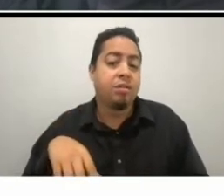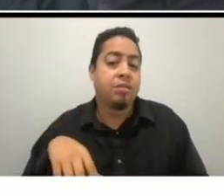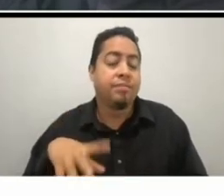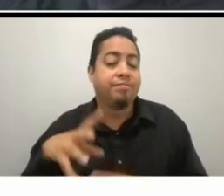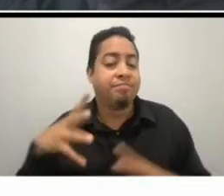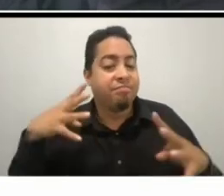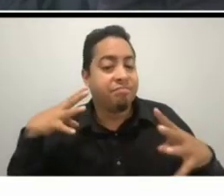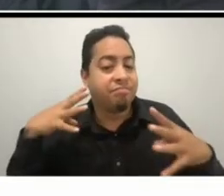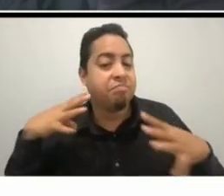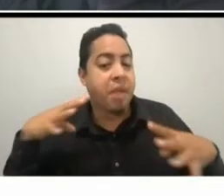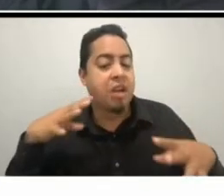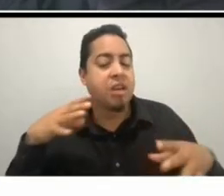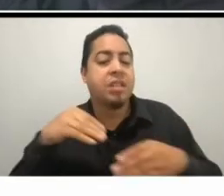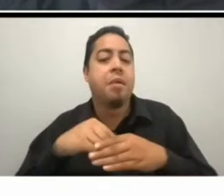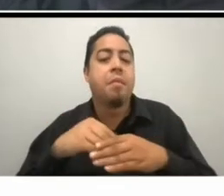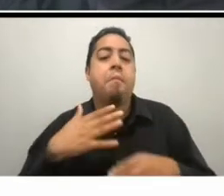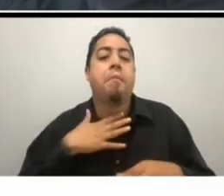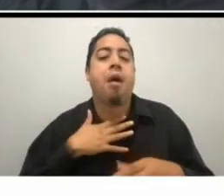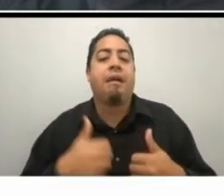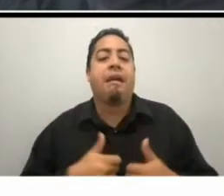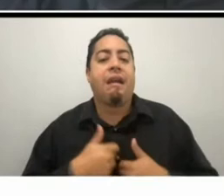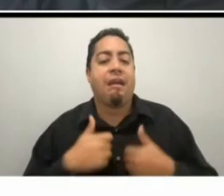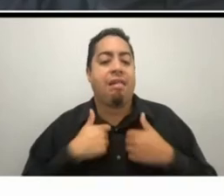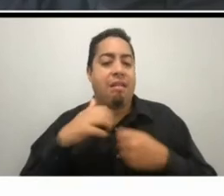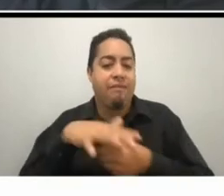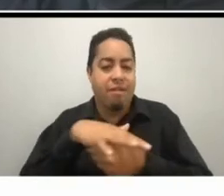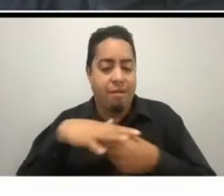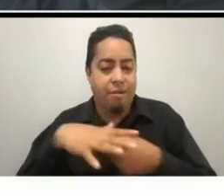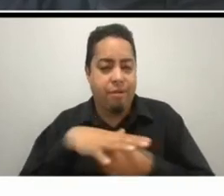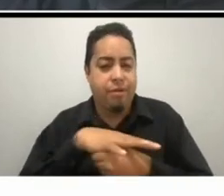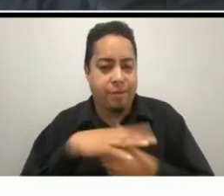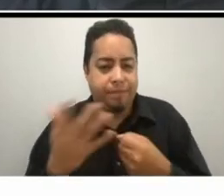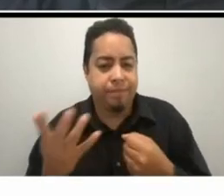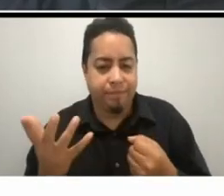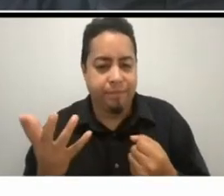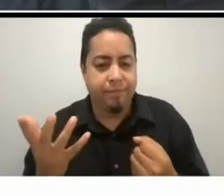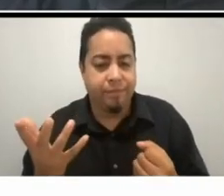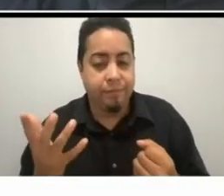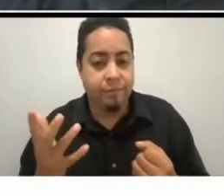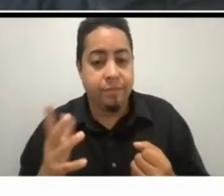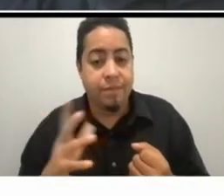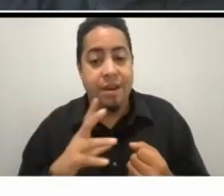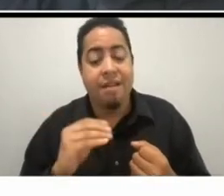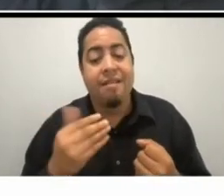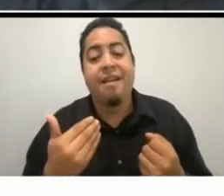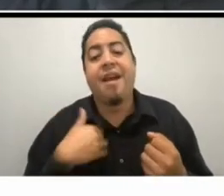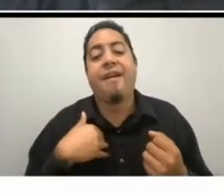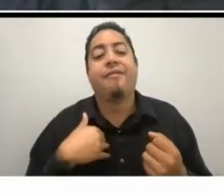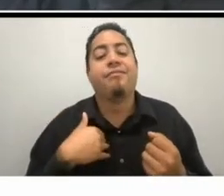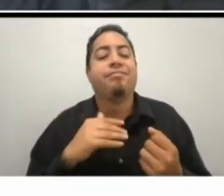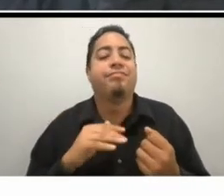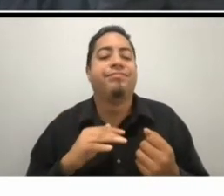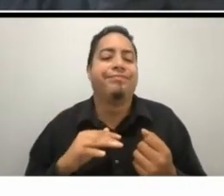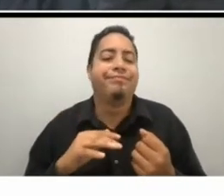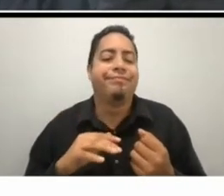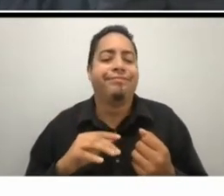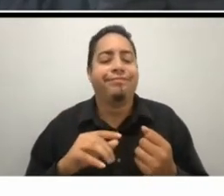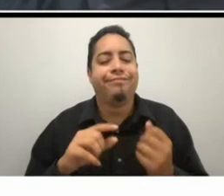loudspeakers in my neighborhood and leaving literature both on my property